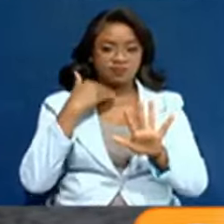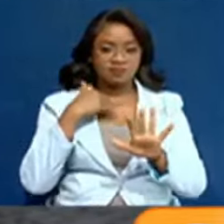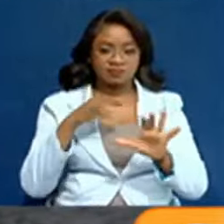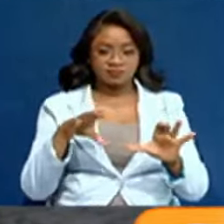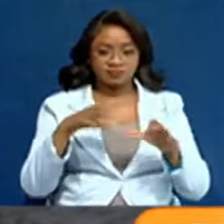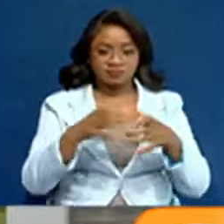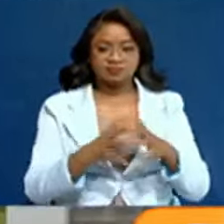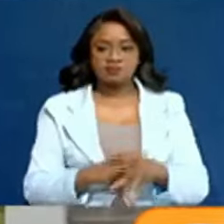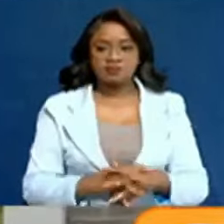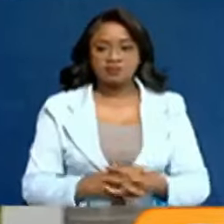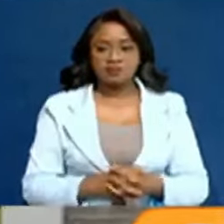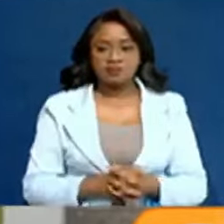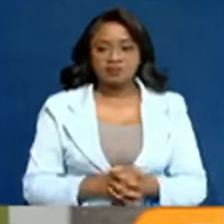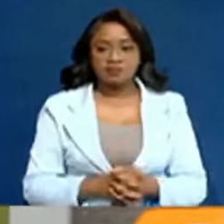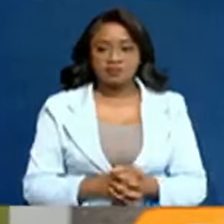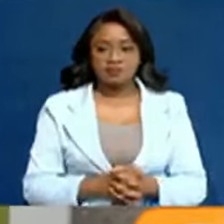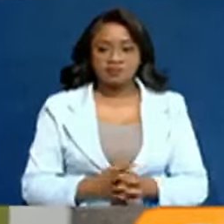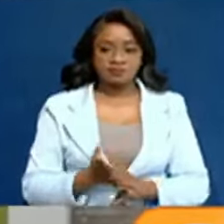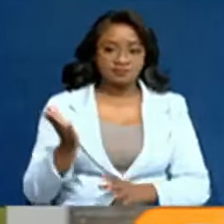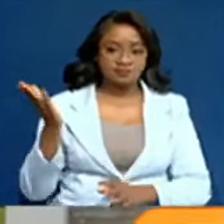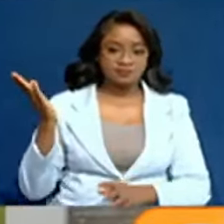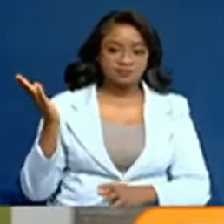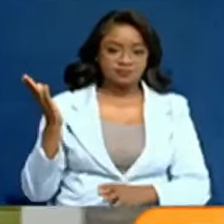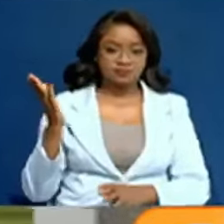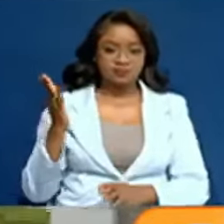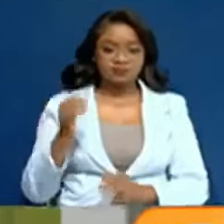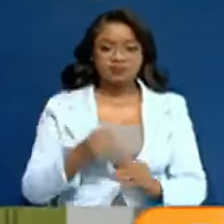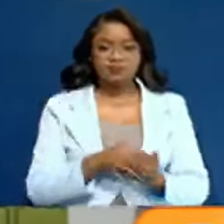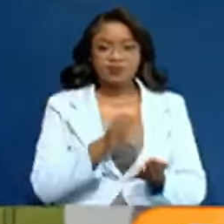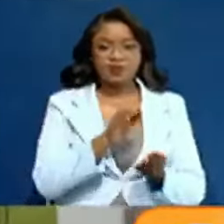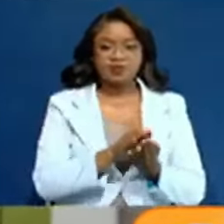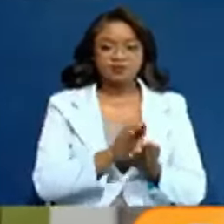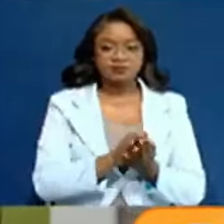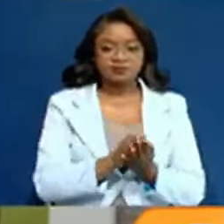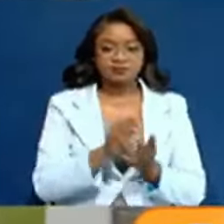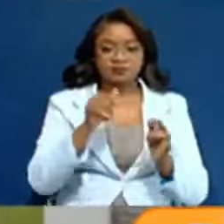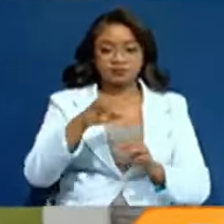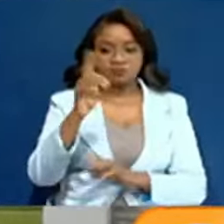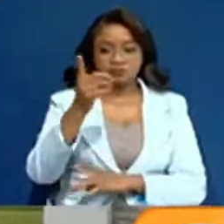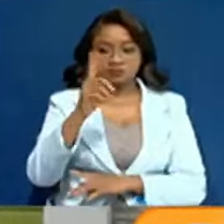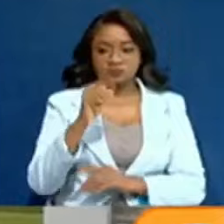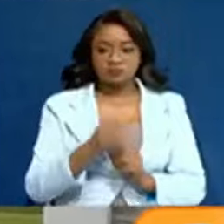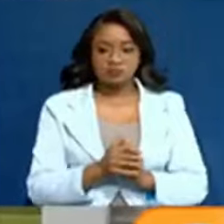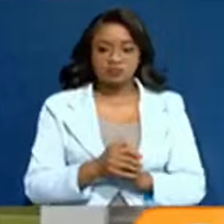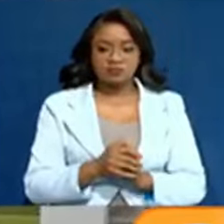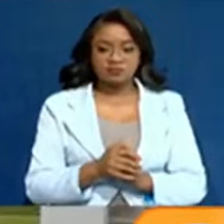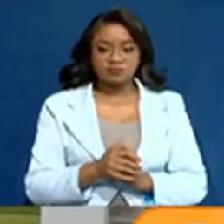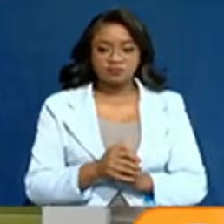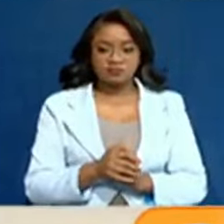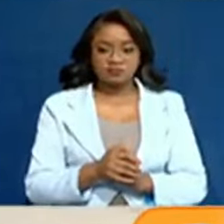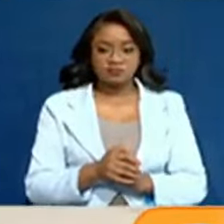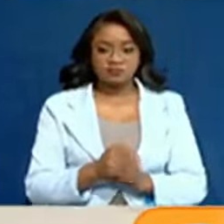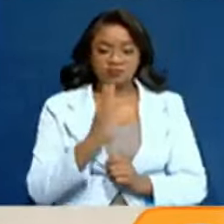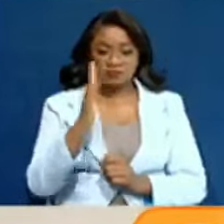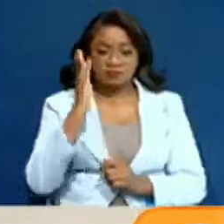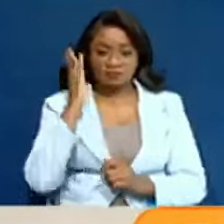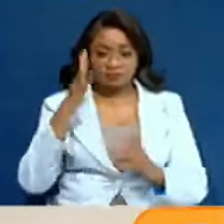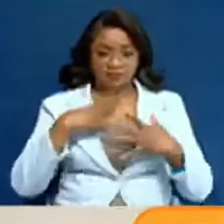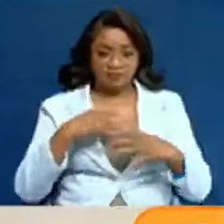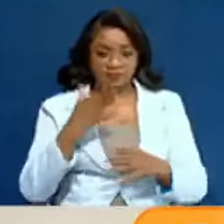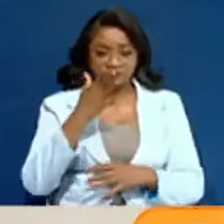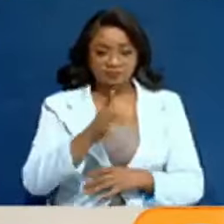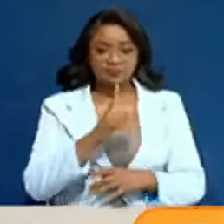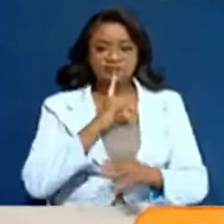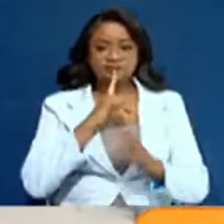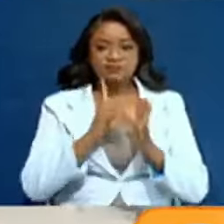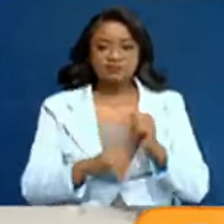a godown along the Eastern Bypass in Nairobi. The suspects are said to have staged a four-hour robbery. Security guards at the premise say they